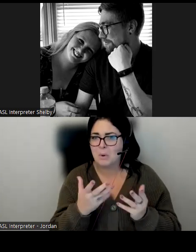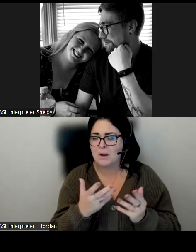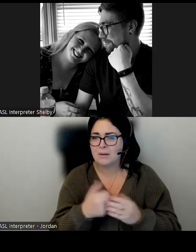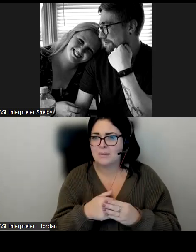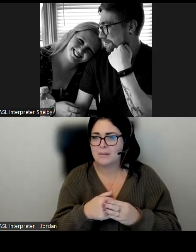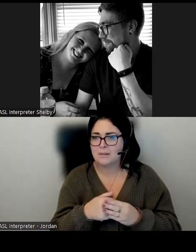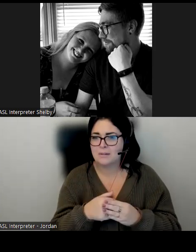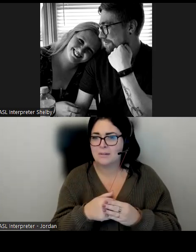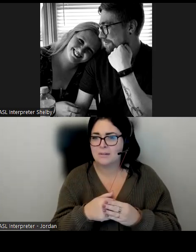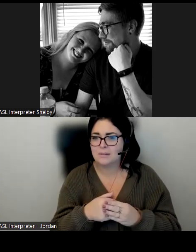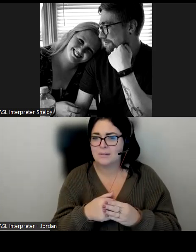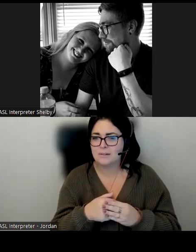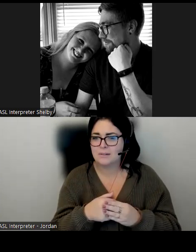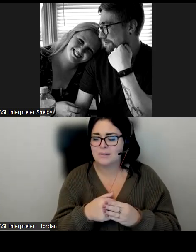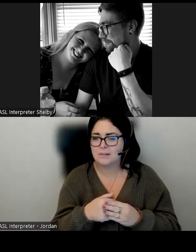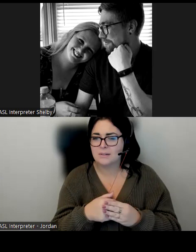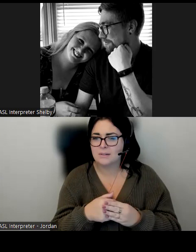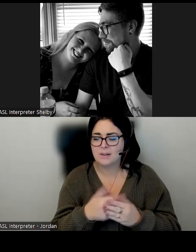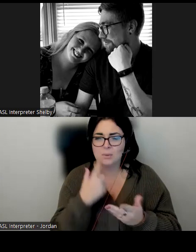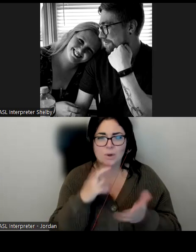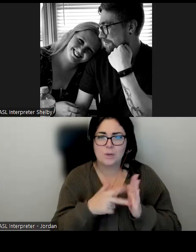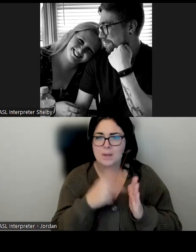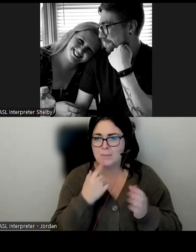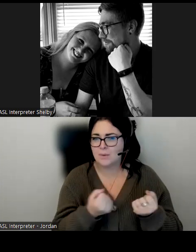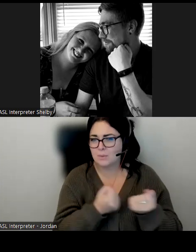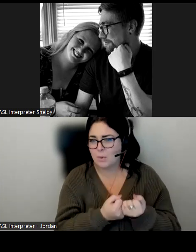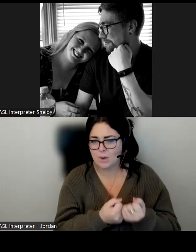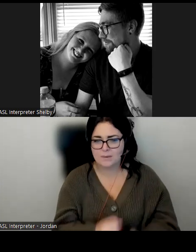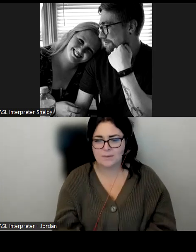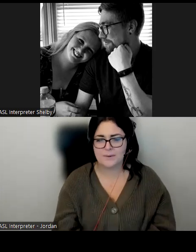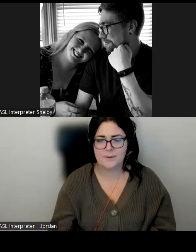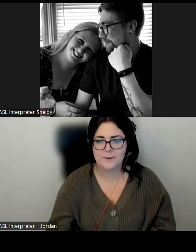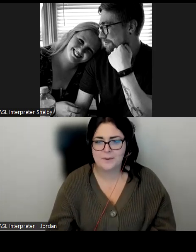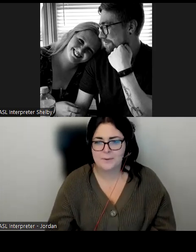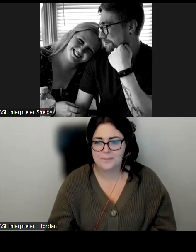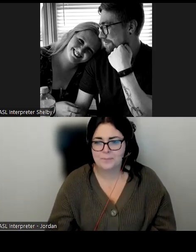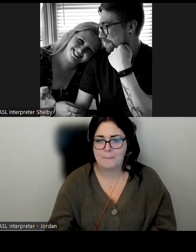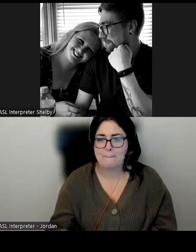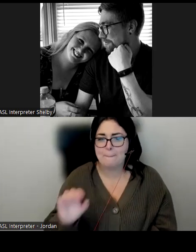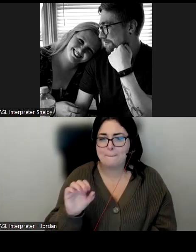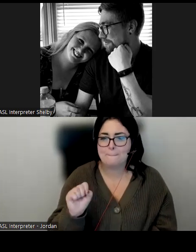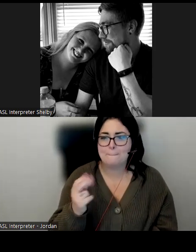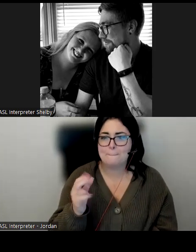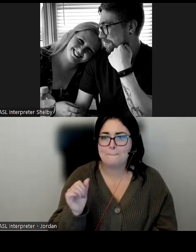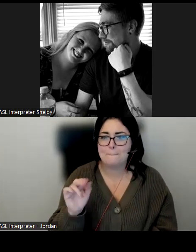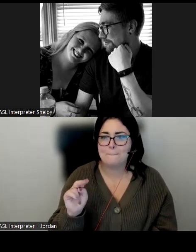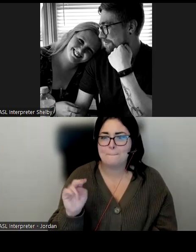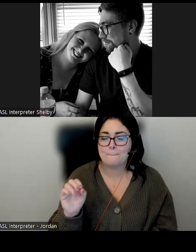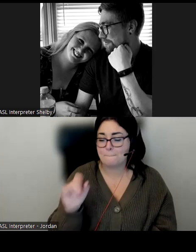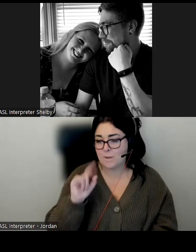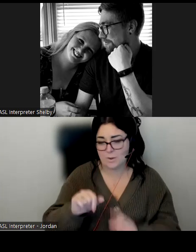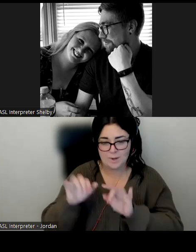and just elaborate on the support or the question answers that you're looking for? And if you're not comfortable with that, you could also type it in the